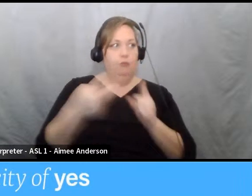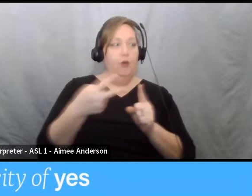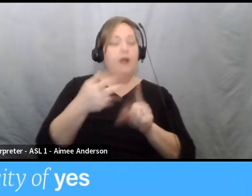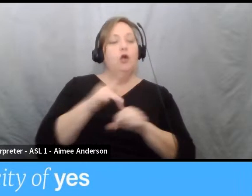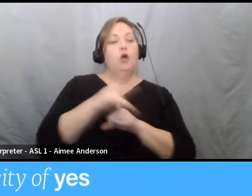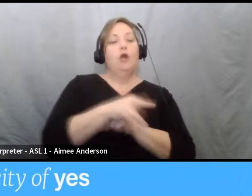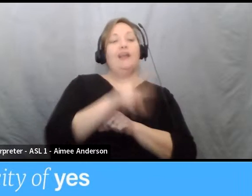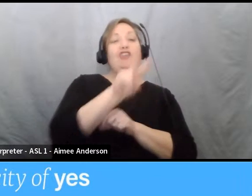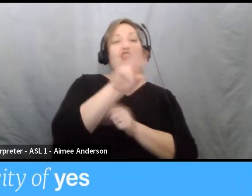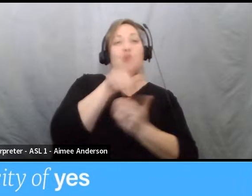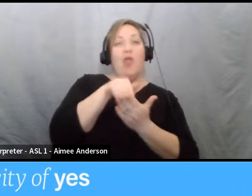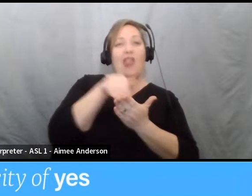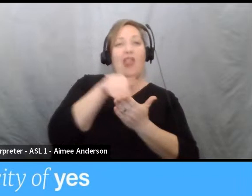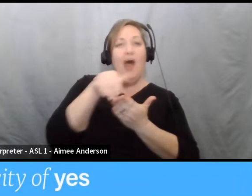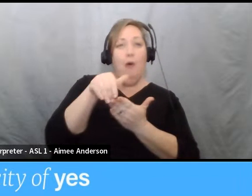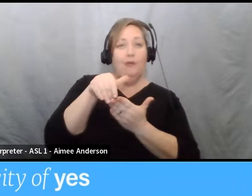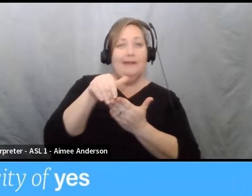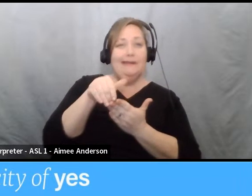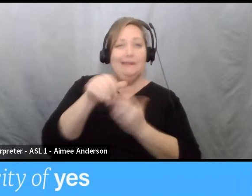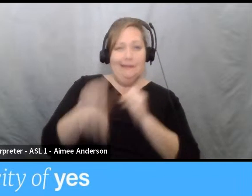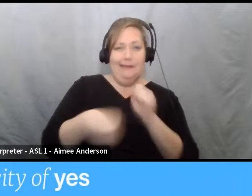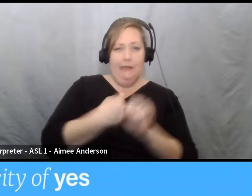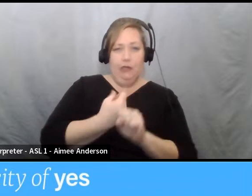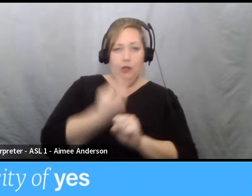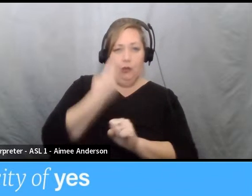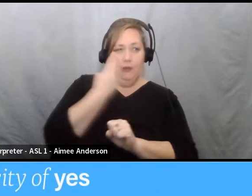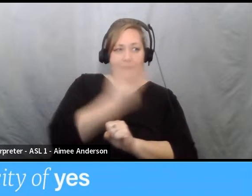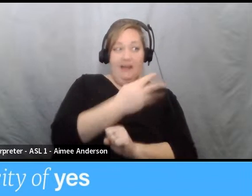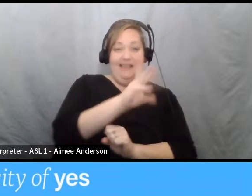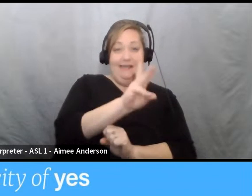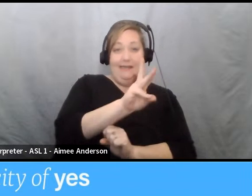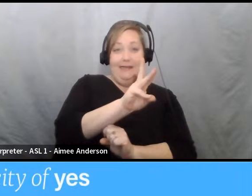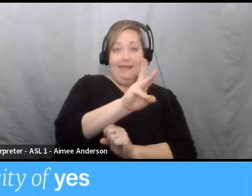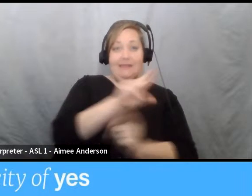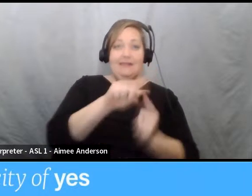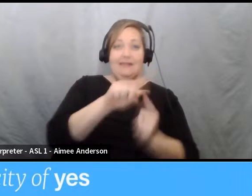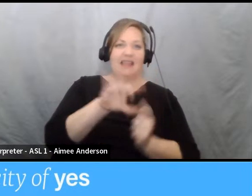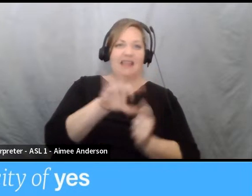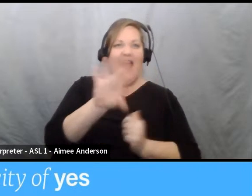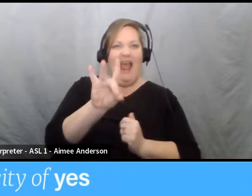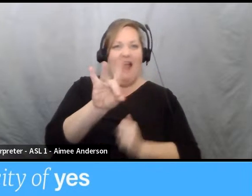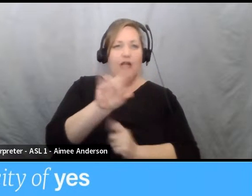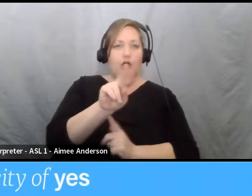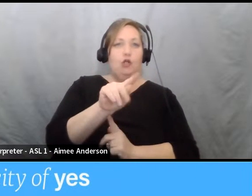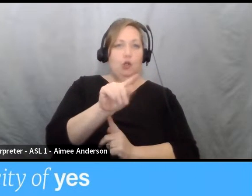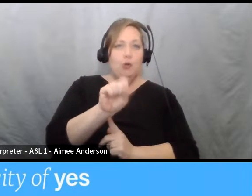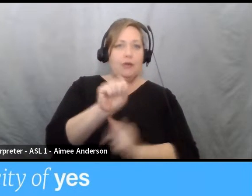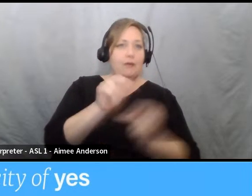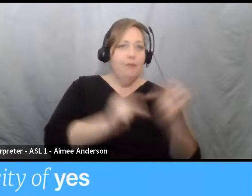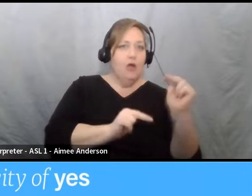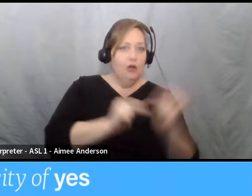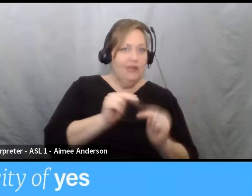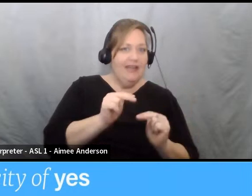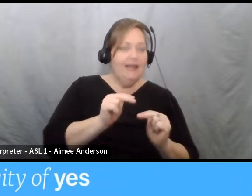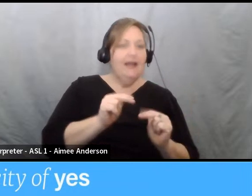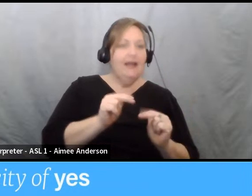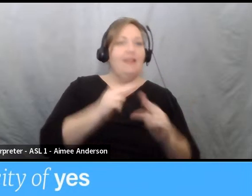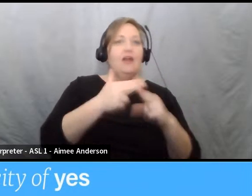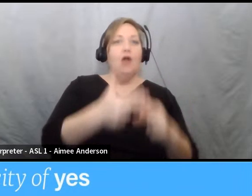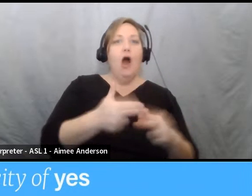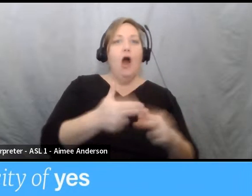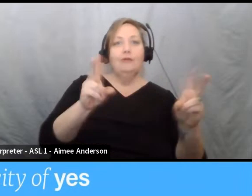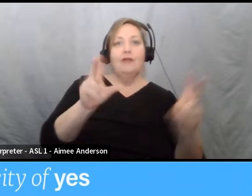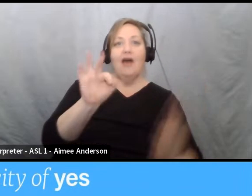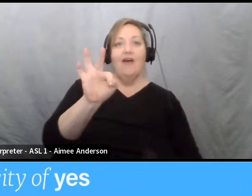2000s, and we saw 6-unit, 8-unit buildings, sometimes referred to as